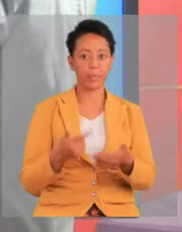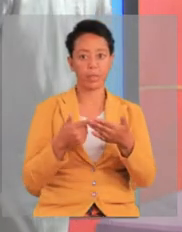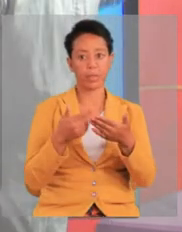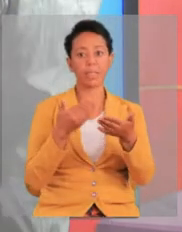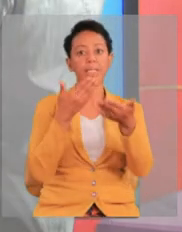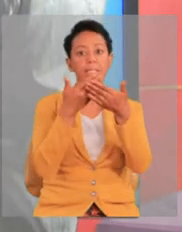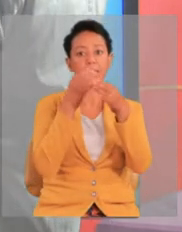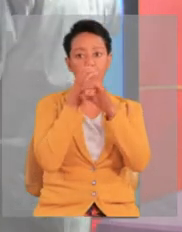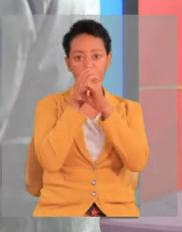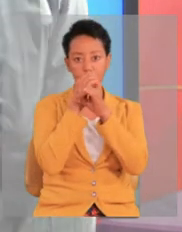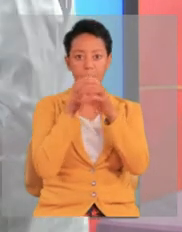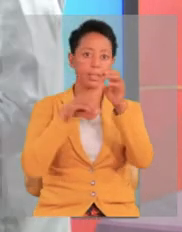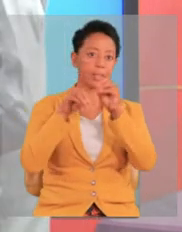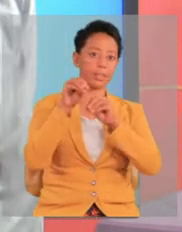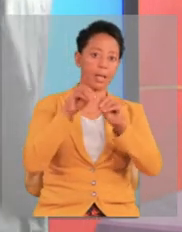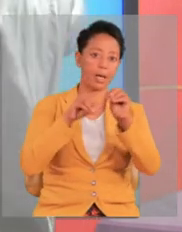recently completed action.